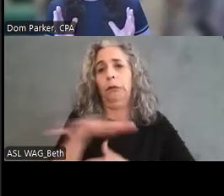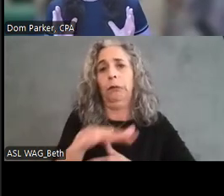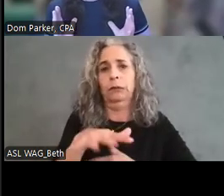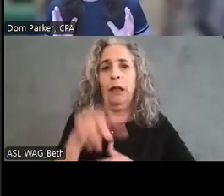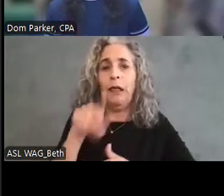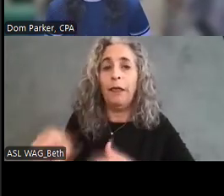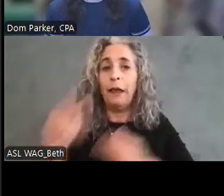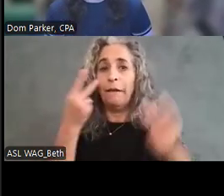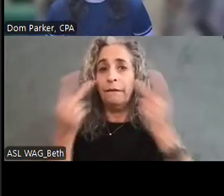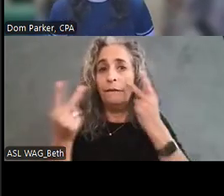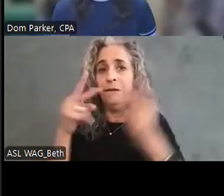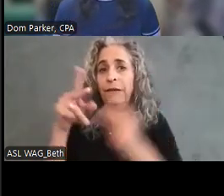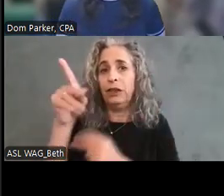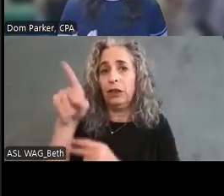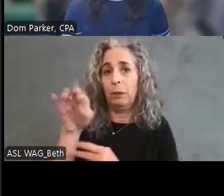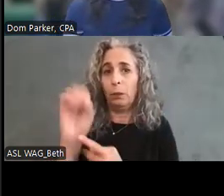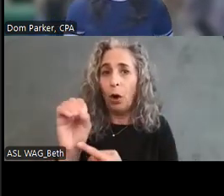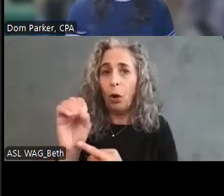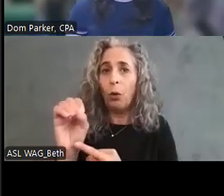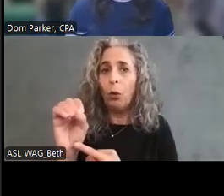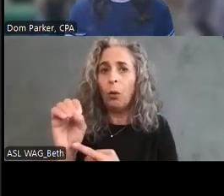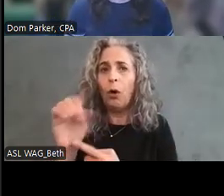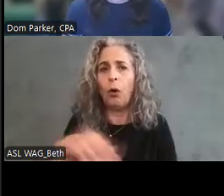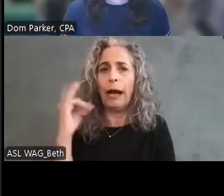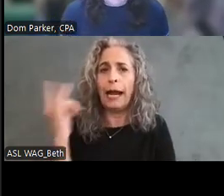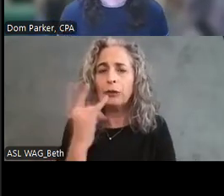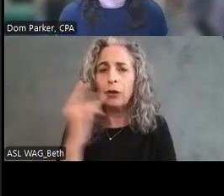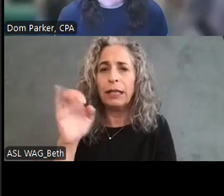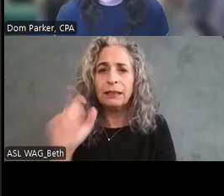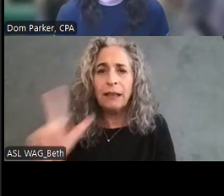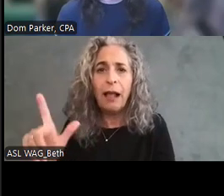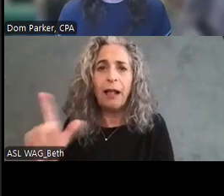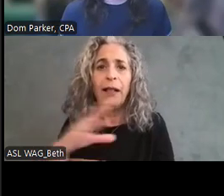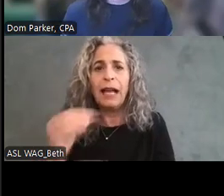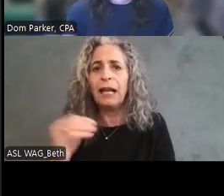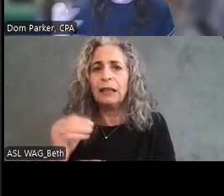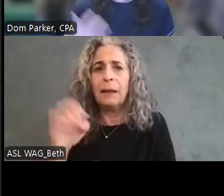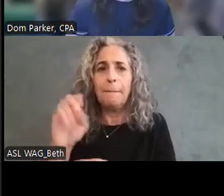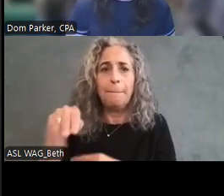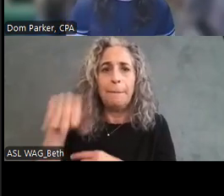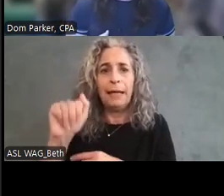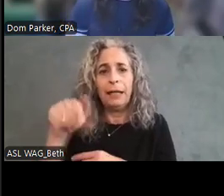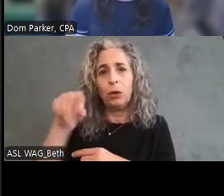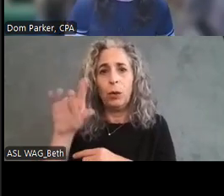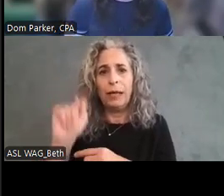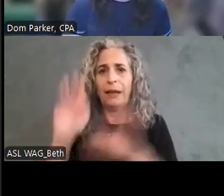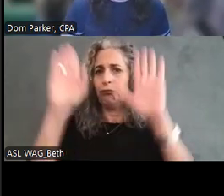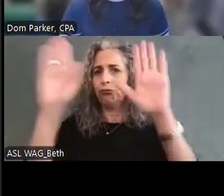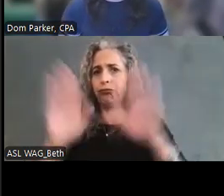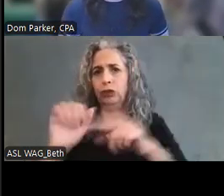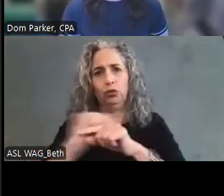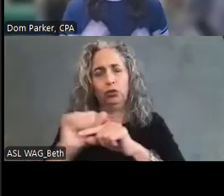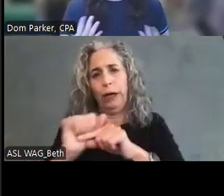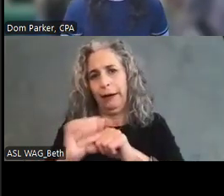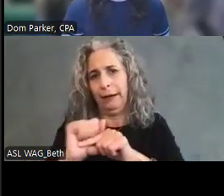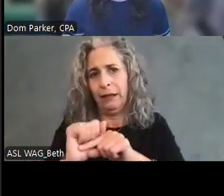the Android XR, and the MetaQuest are fantastic training grounds and development kits. So we can take advantage of their inbuilt accessibility